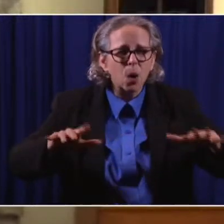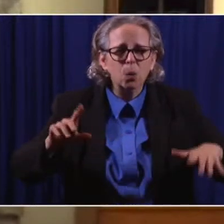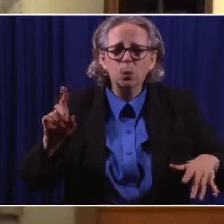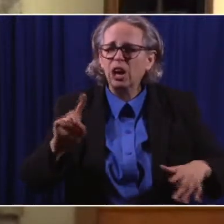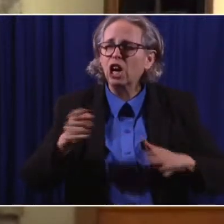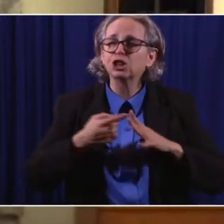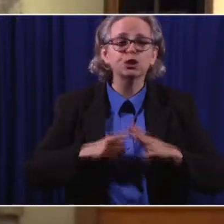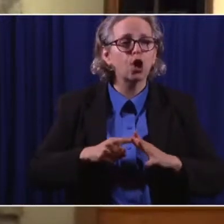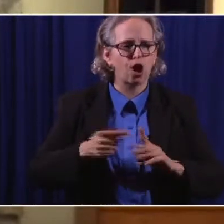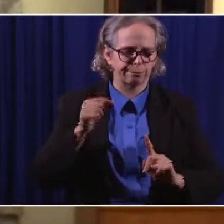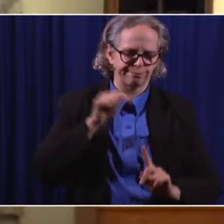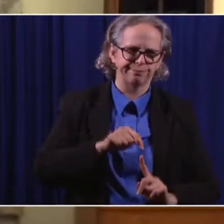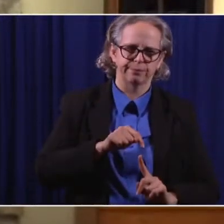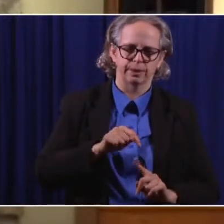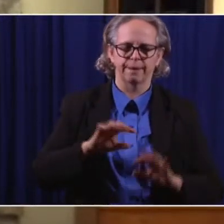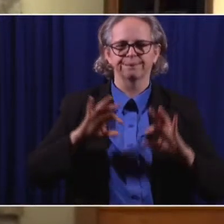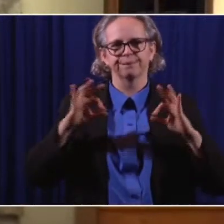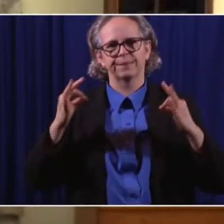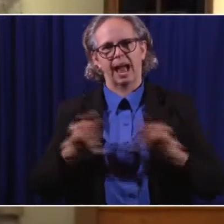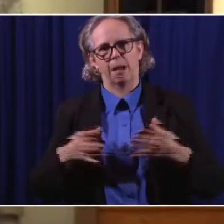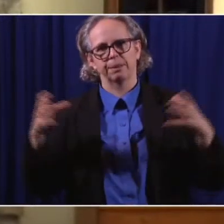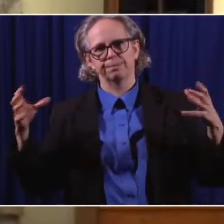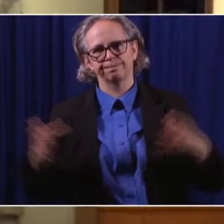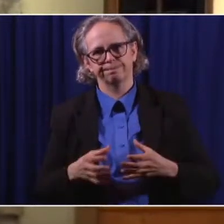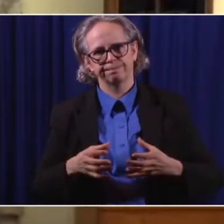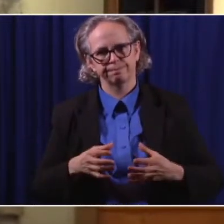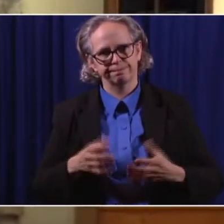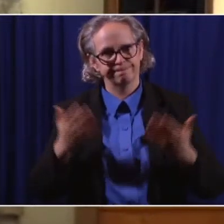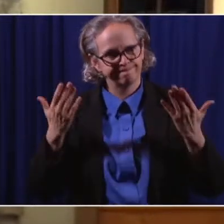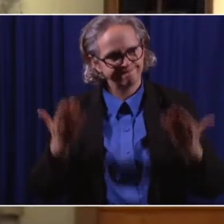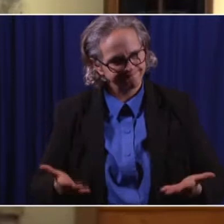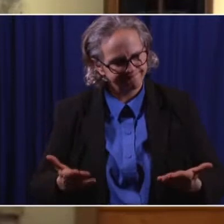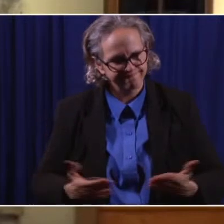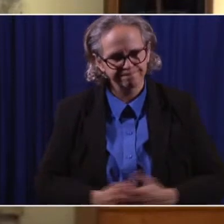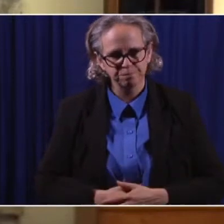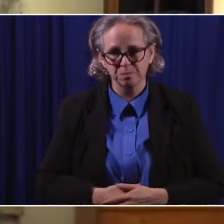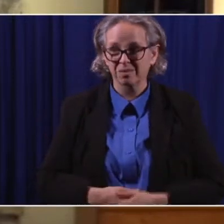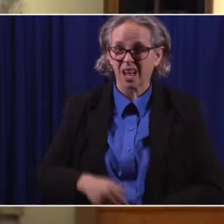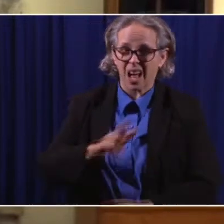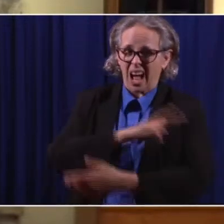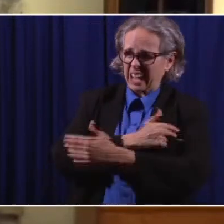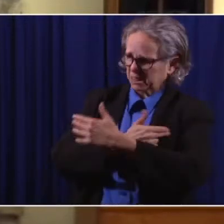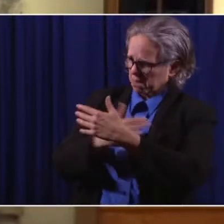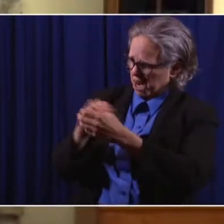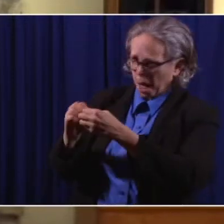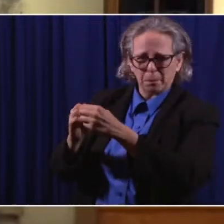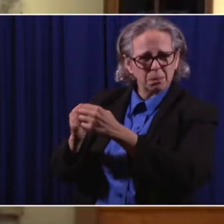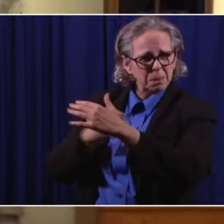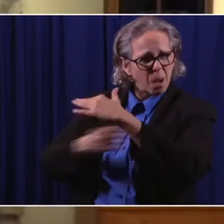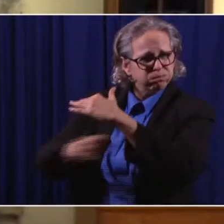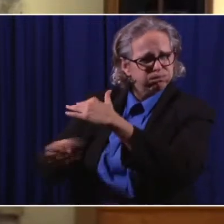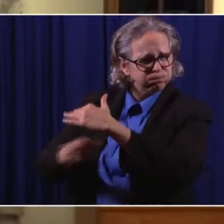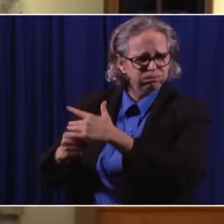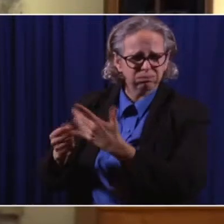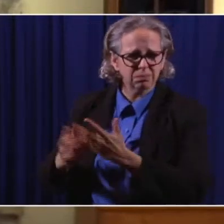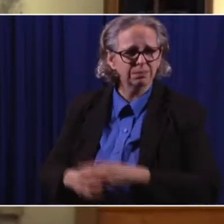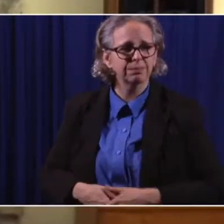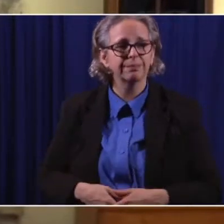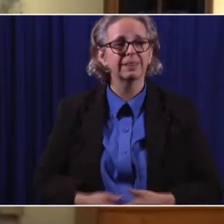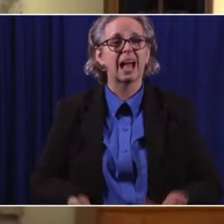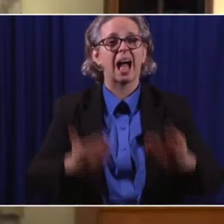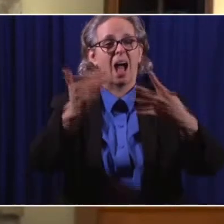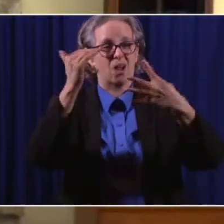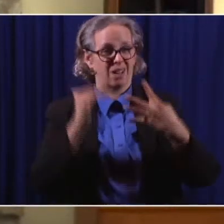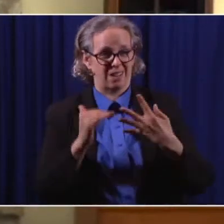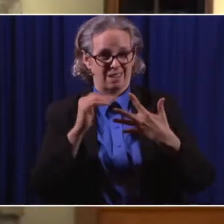get-togethers. Hospitals are also starting to be impacted, they've added. Crawford County also at a very high